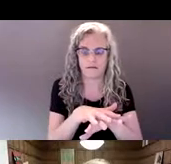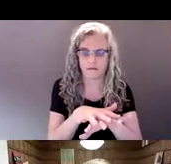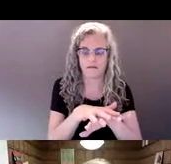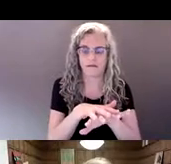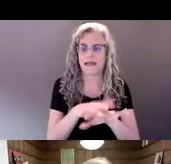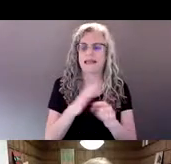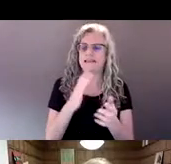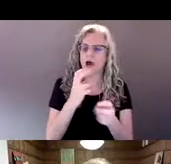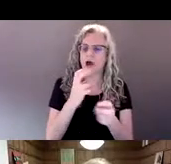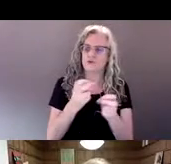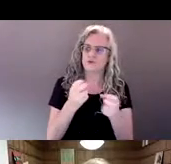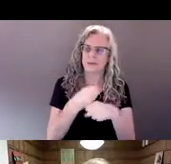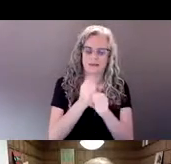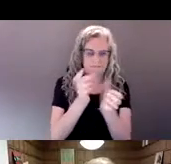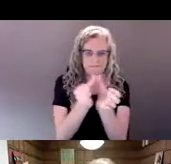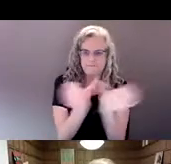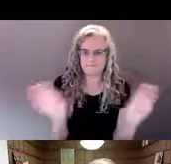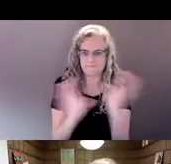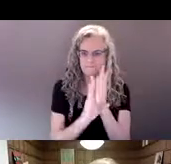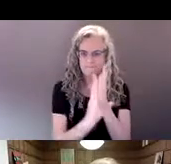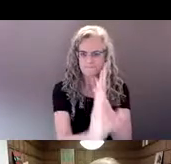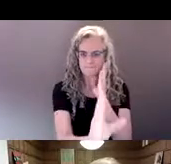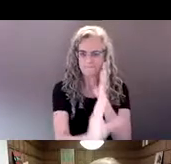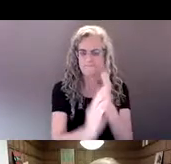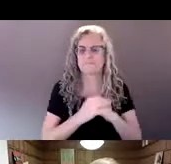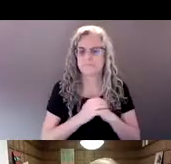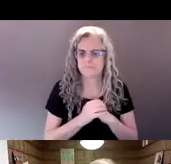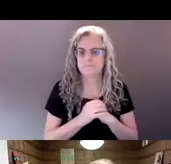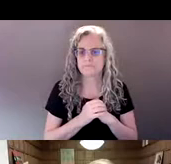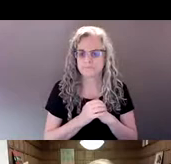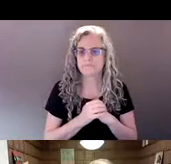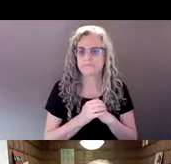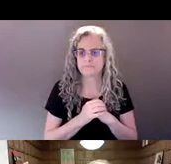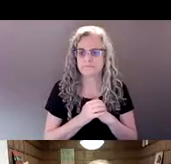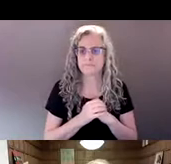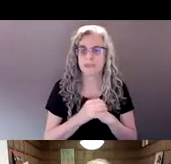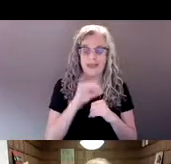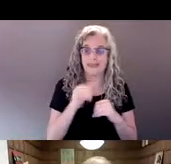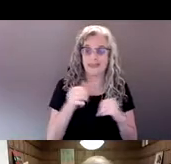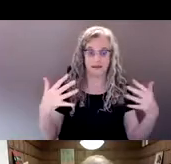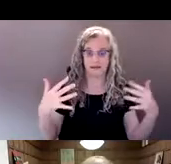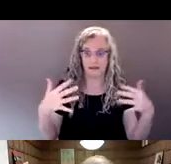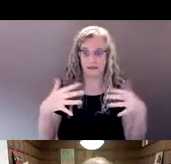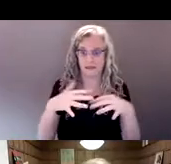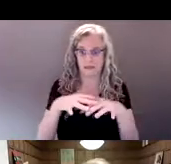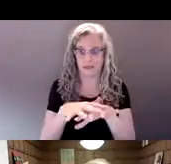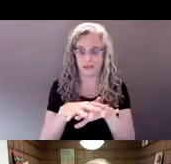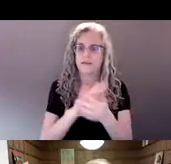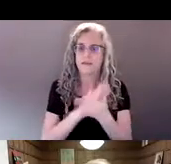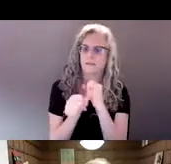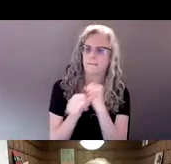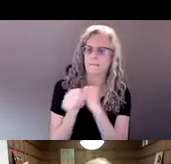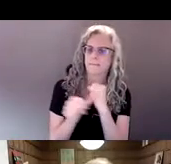of knowledge. Developing an awareness of the terrifying work that slippage has achieved at various points in the